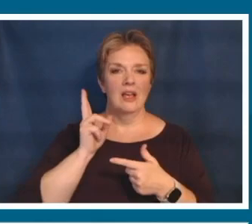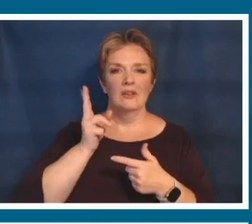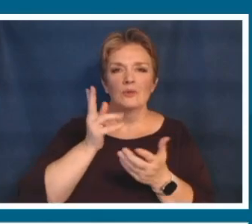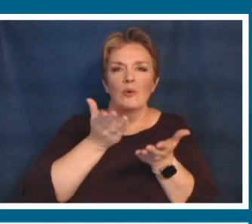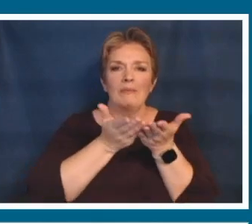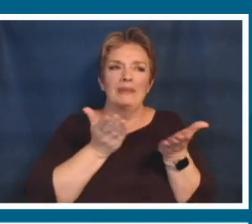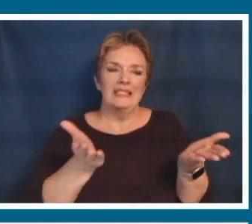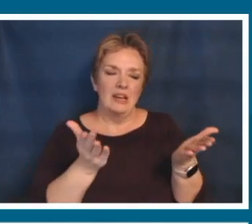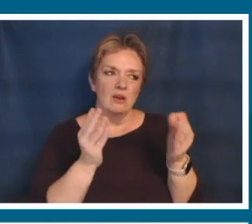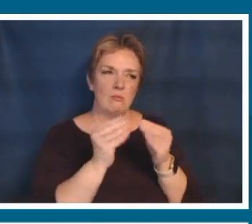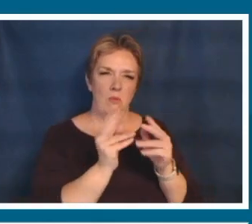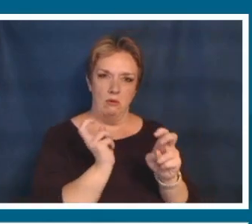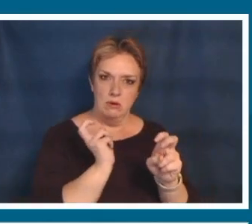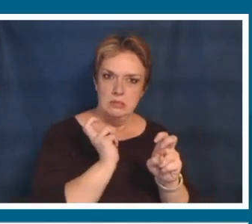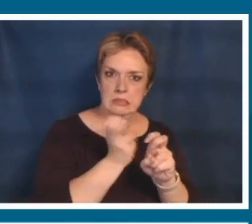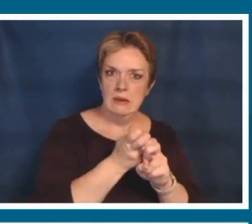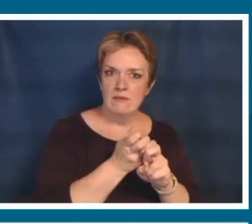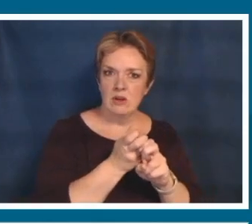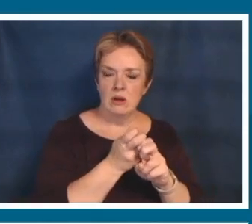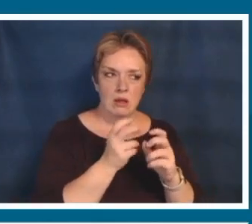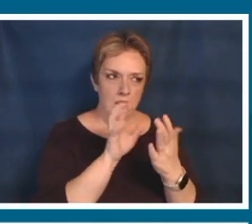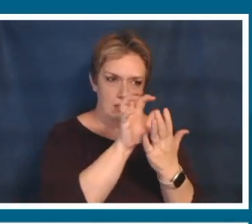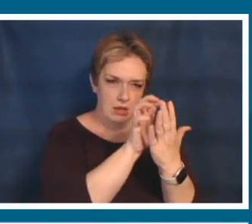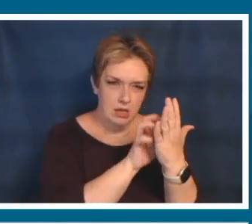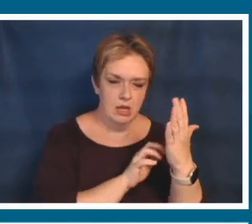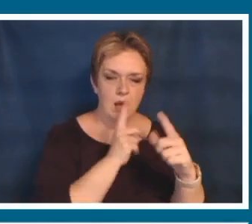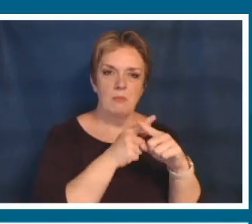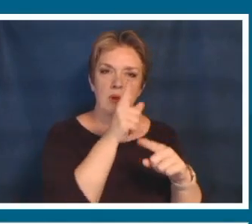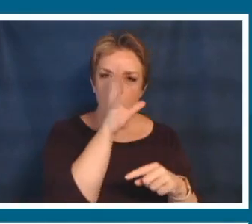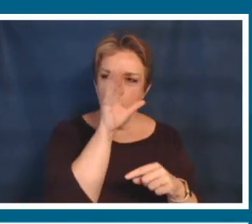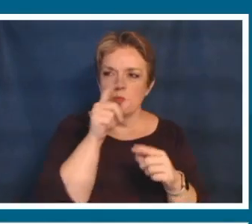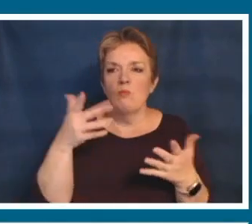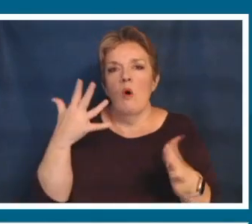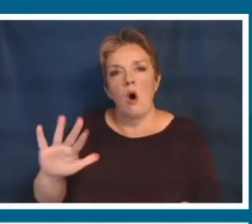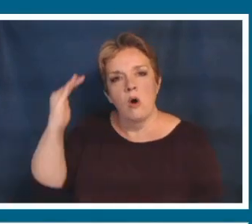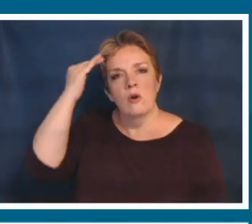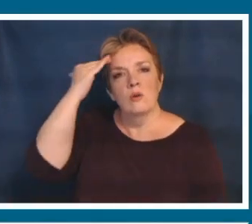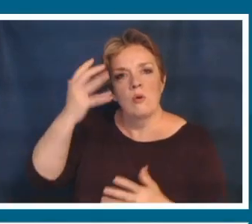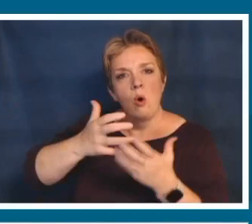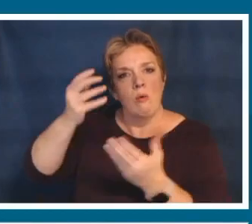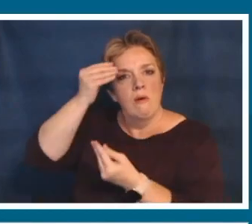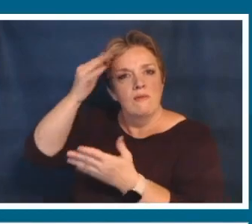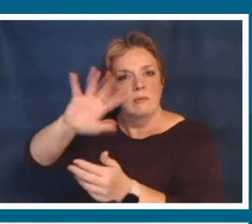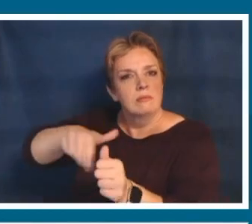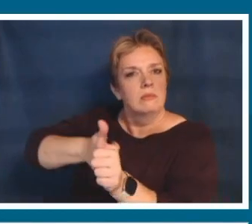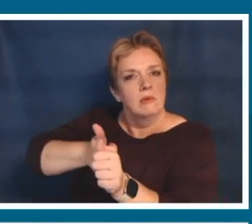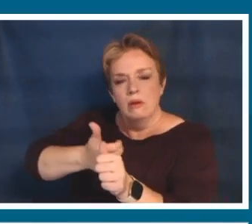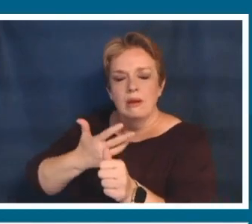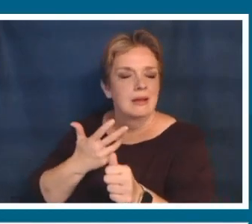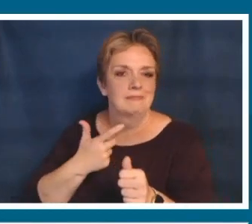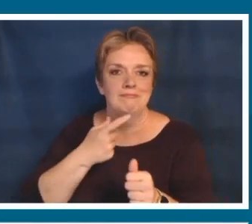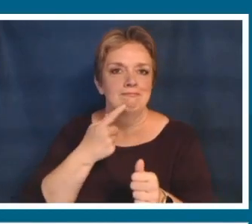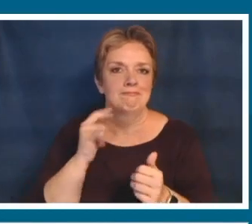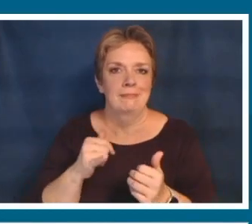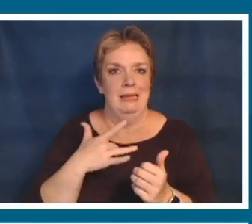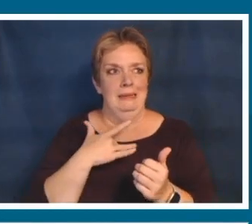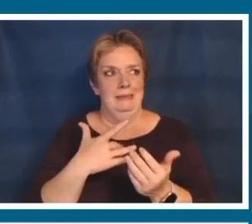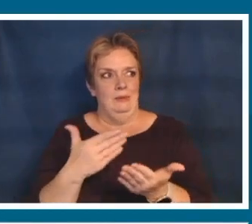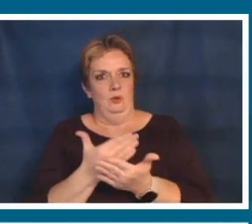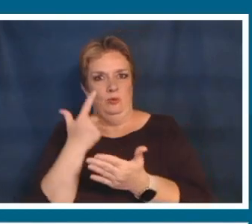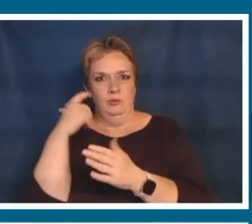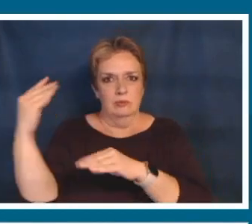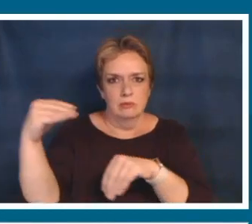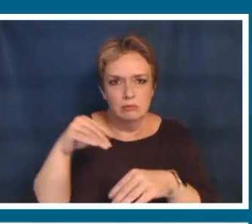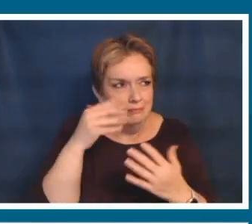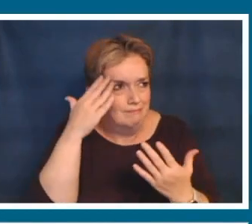lot of background knowledge. We have a website that we work on at